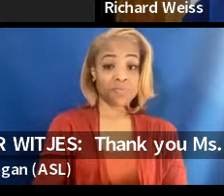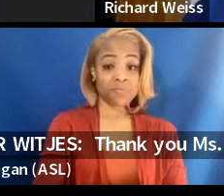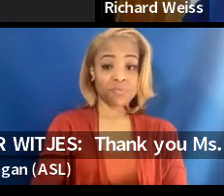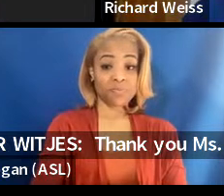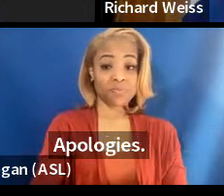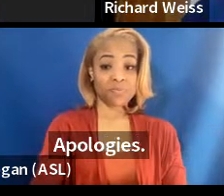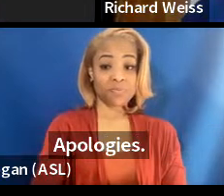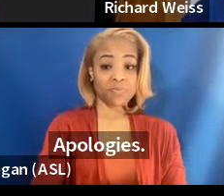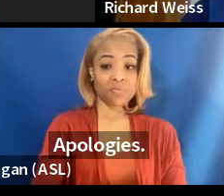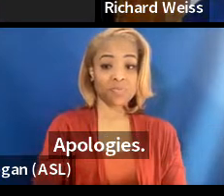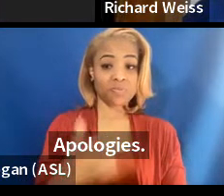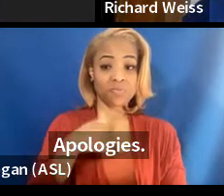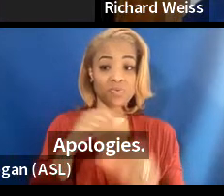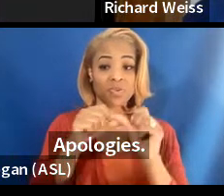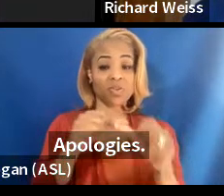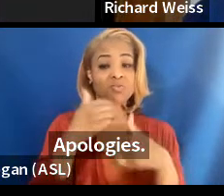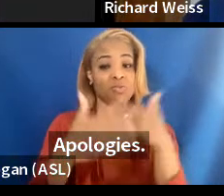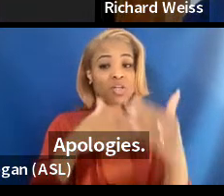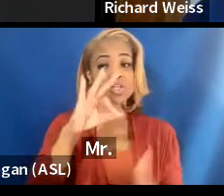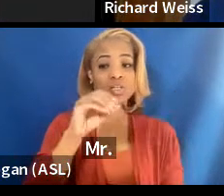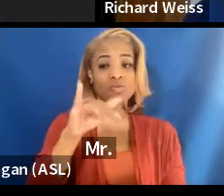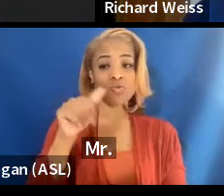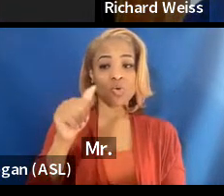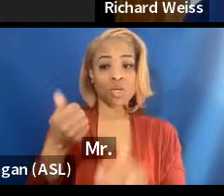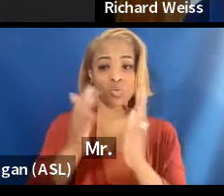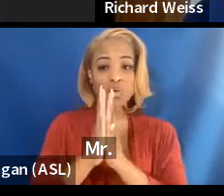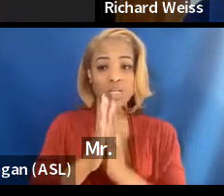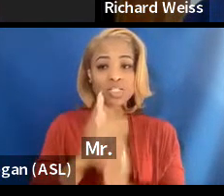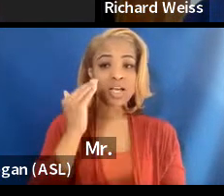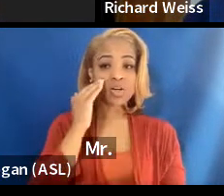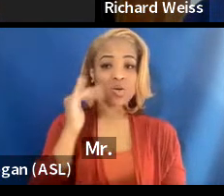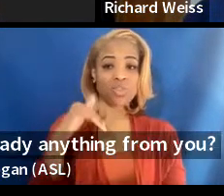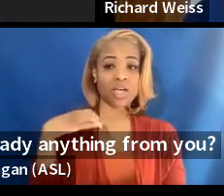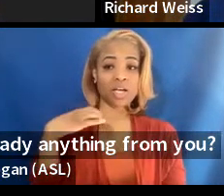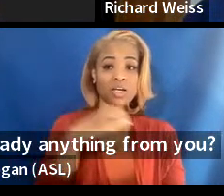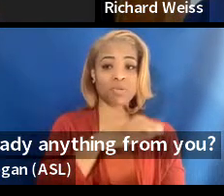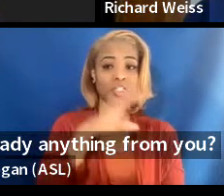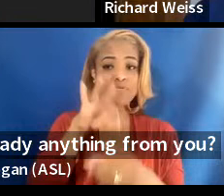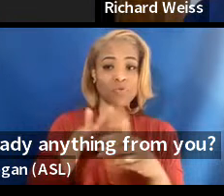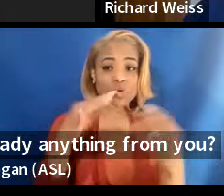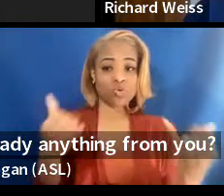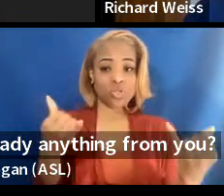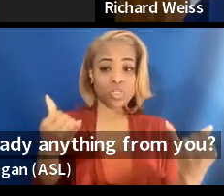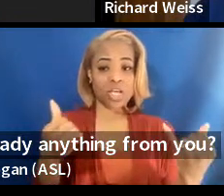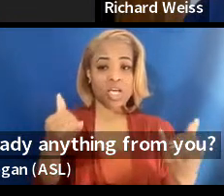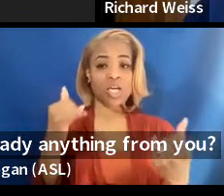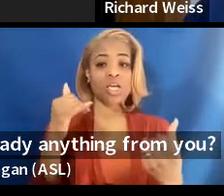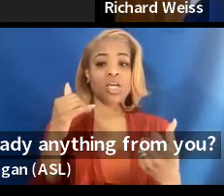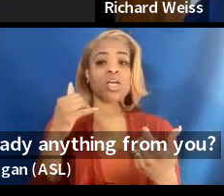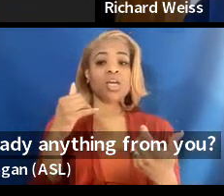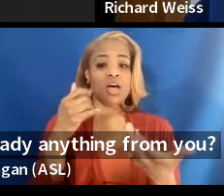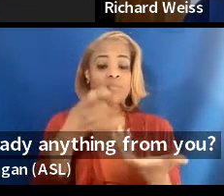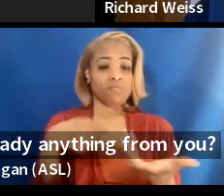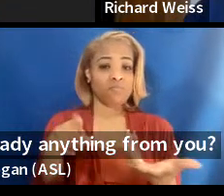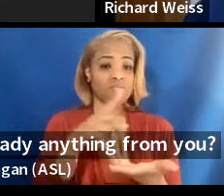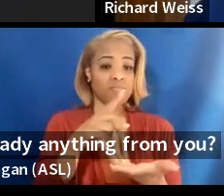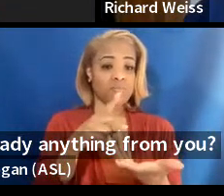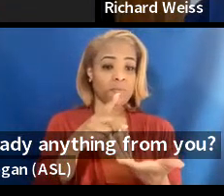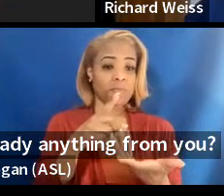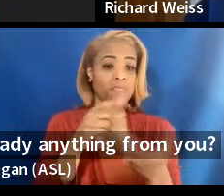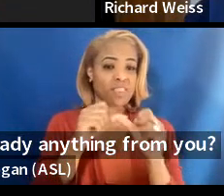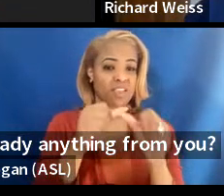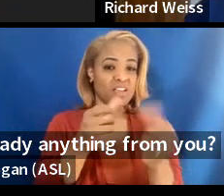We continue to process the FOIA requests. I know that the commission voted today to, consistent with the